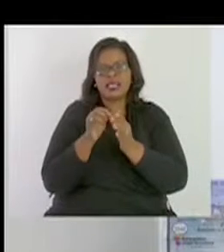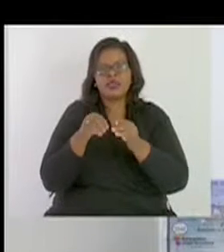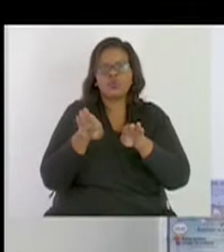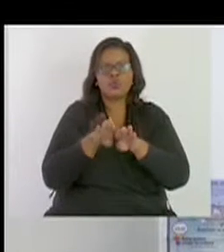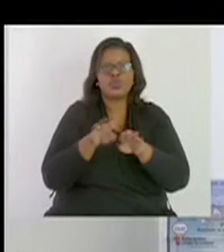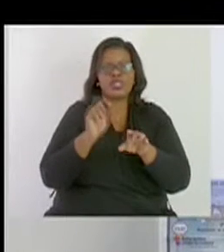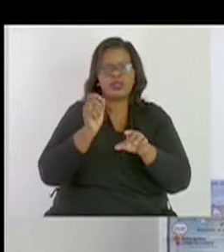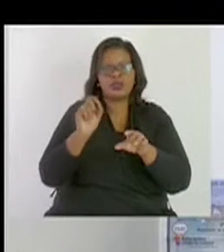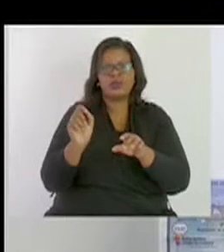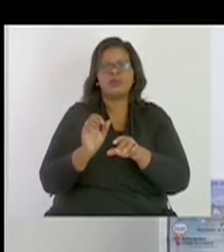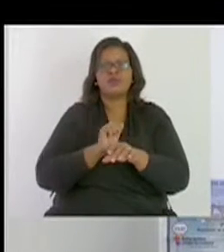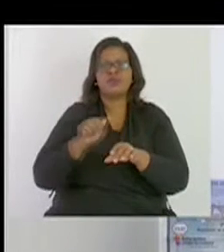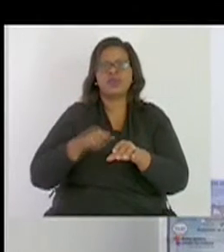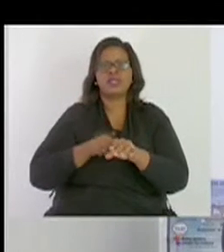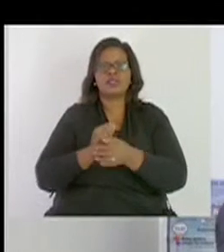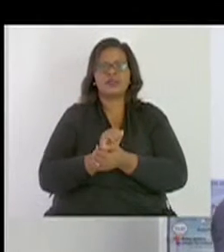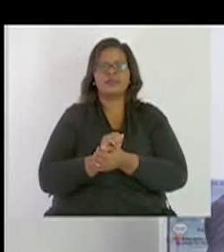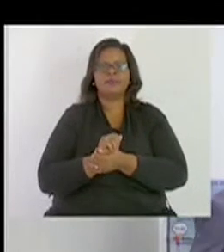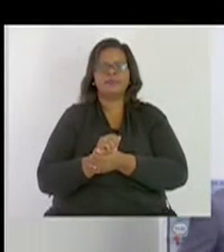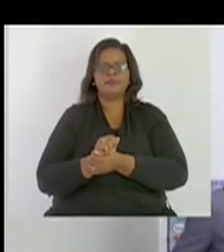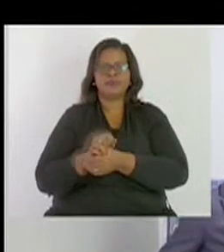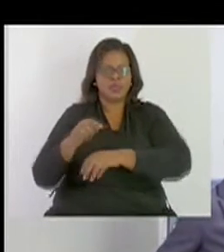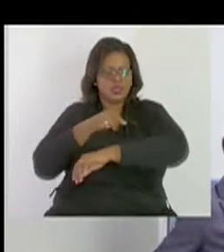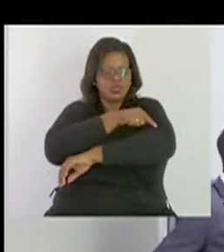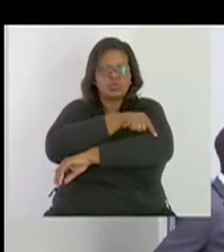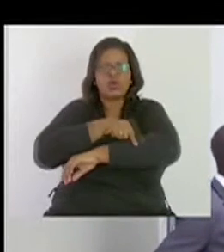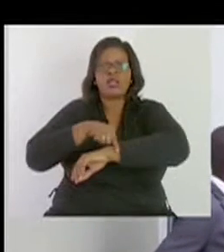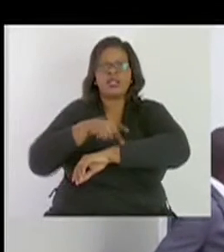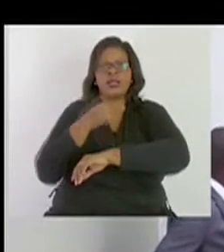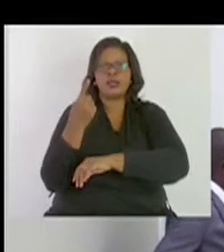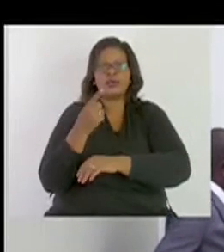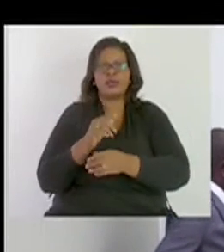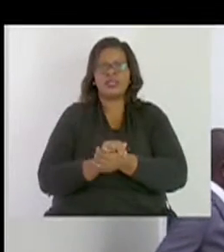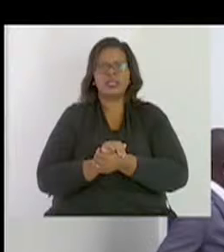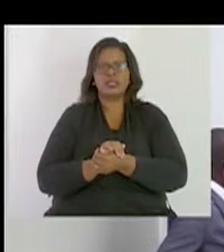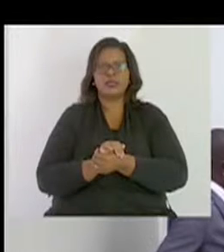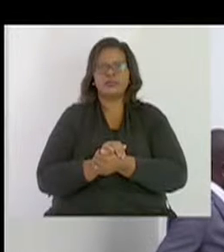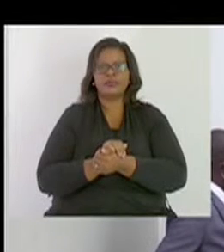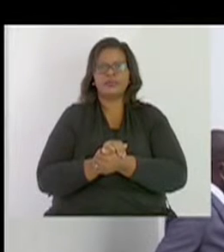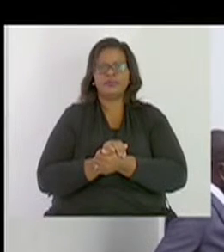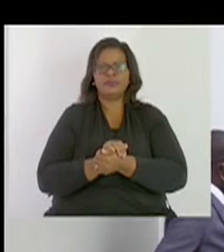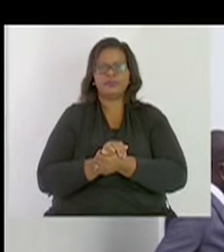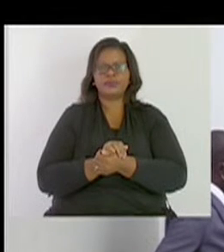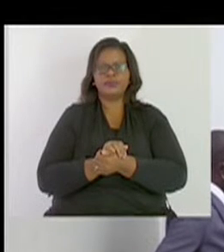even numbers? Just underline them.